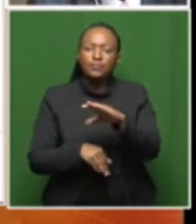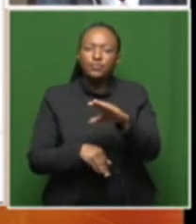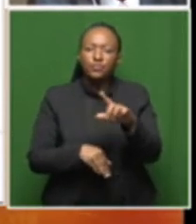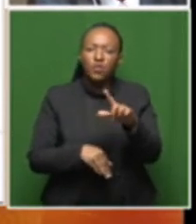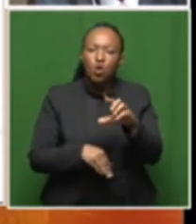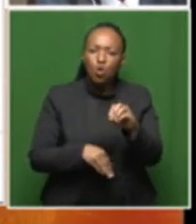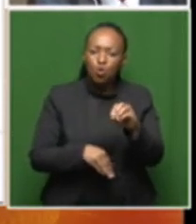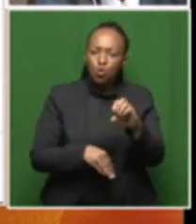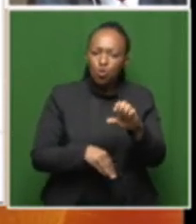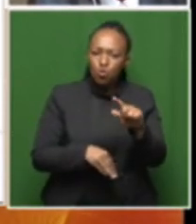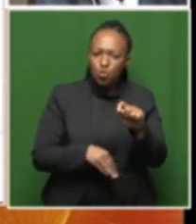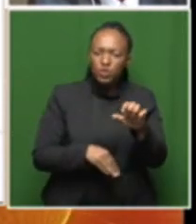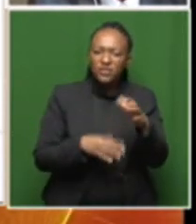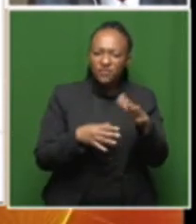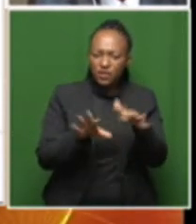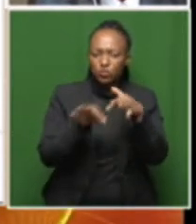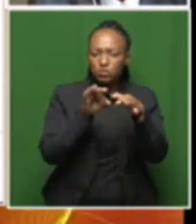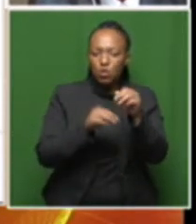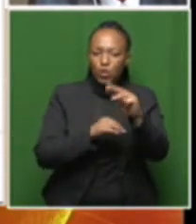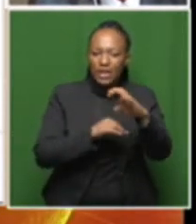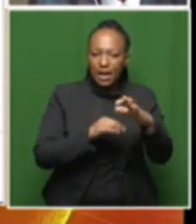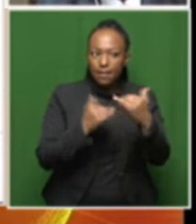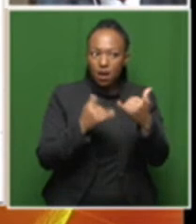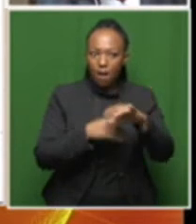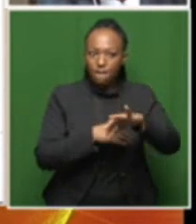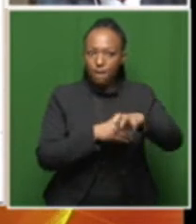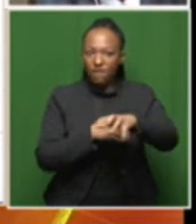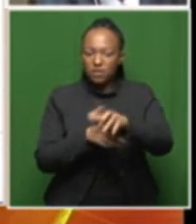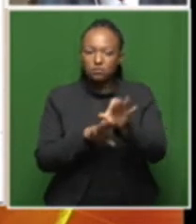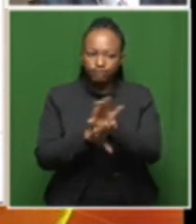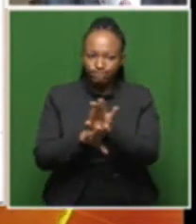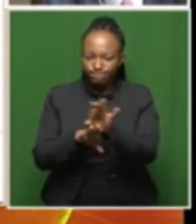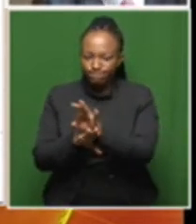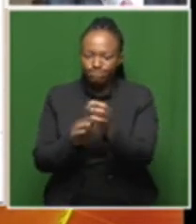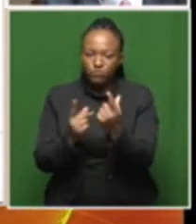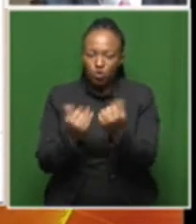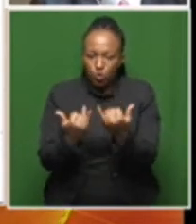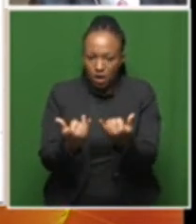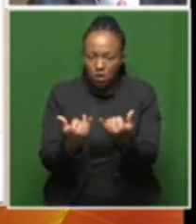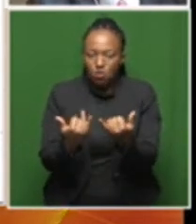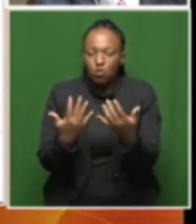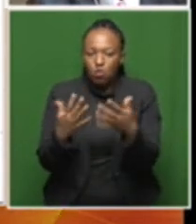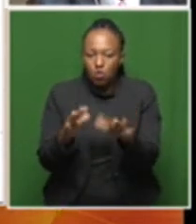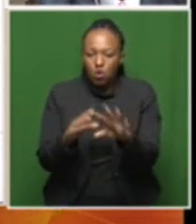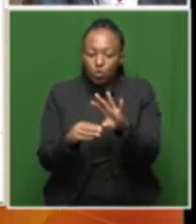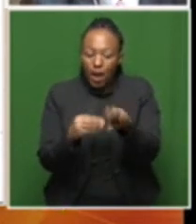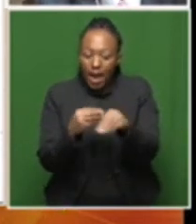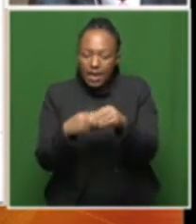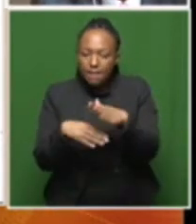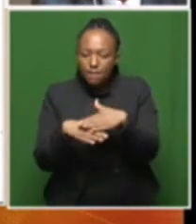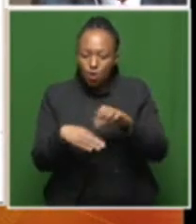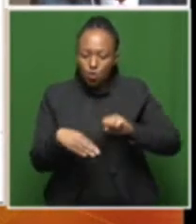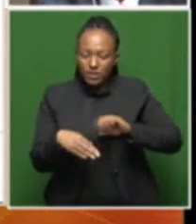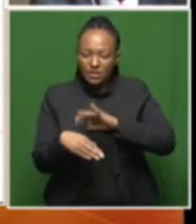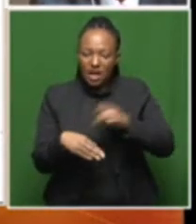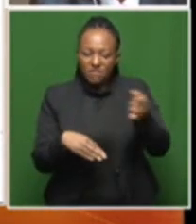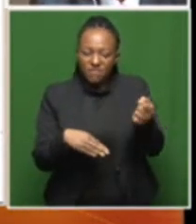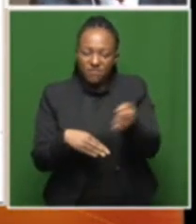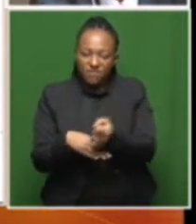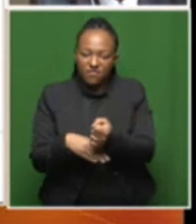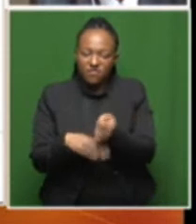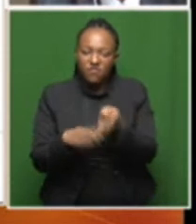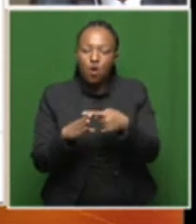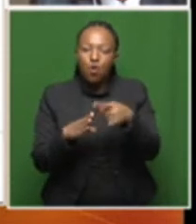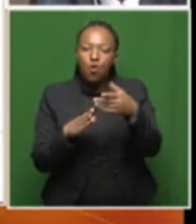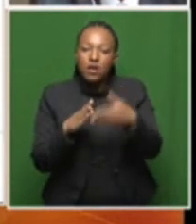Cape. All provinces are busy making plans that at least some of their sites, they are able to get additional staff. And we're very grateful that a